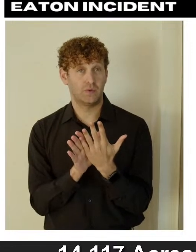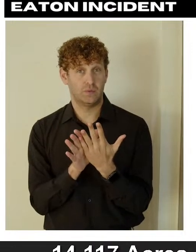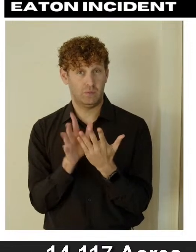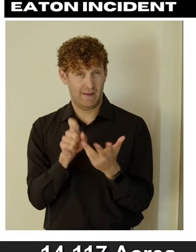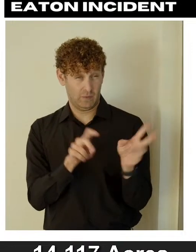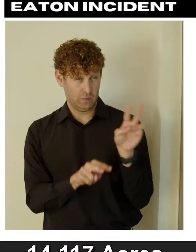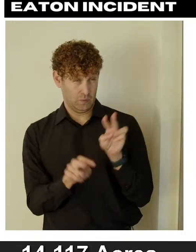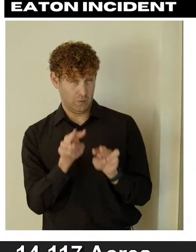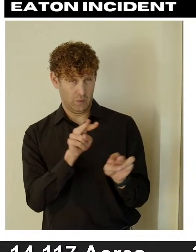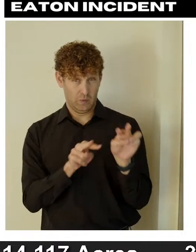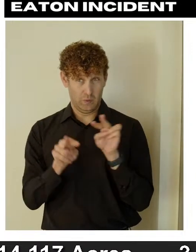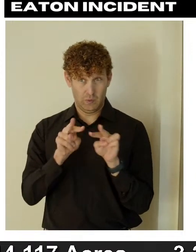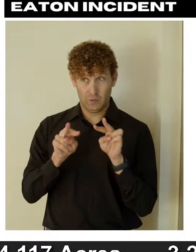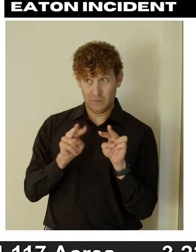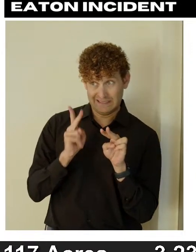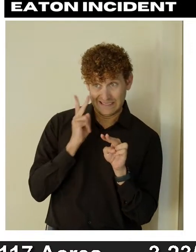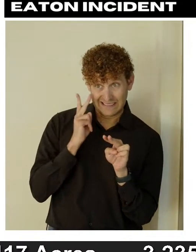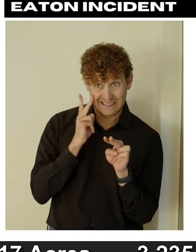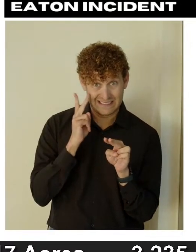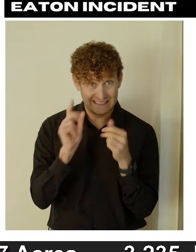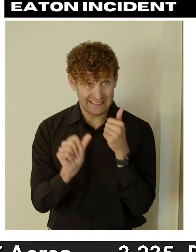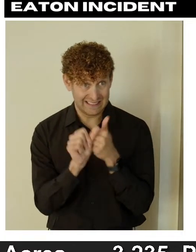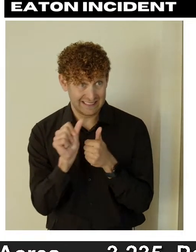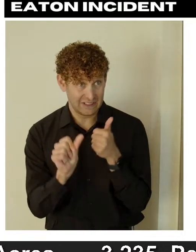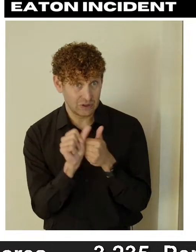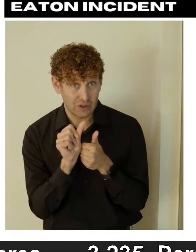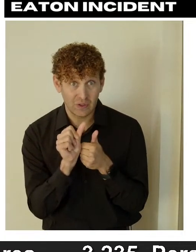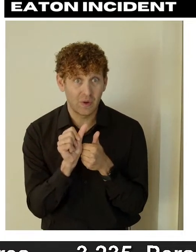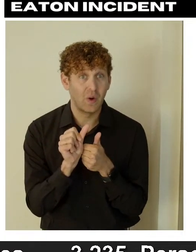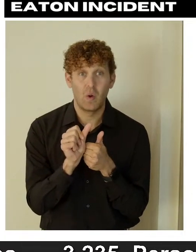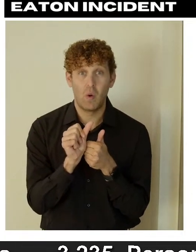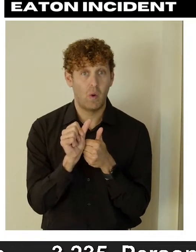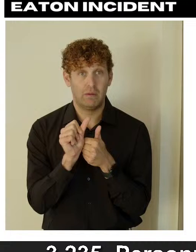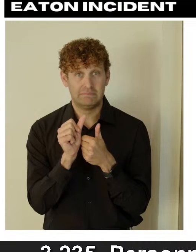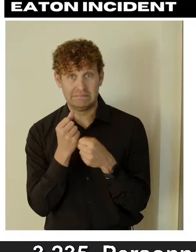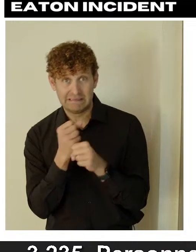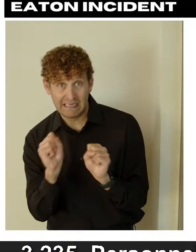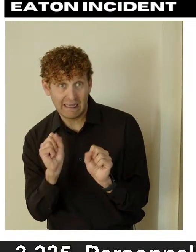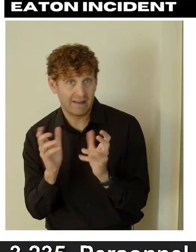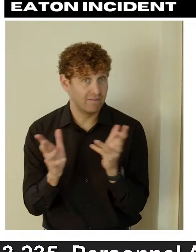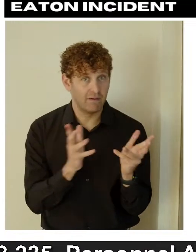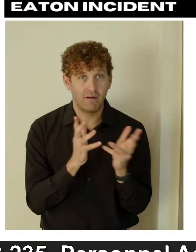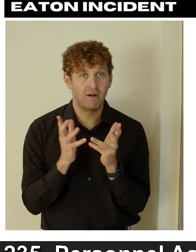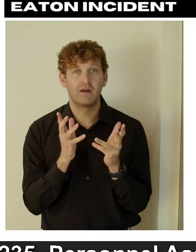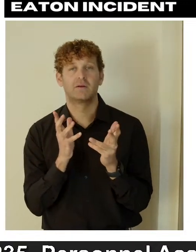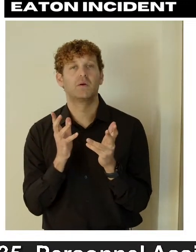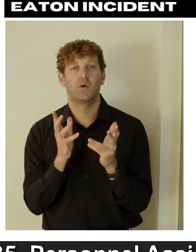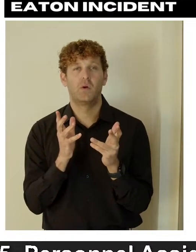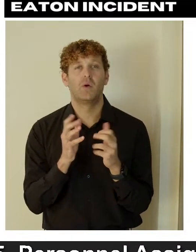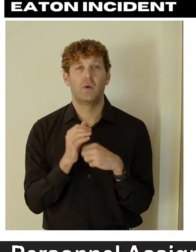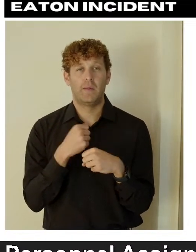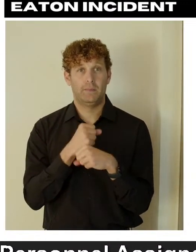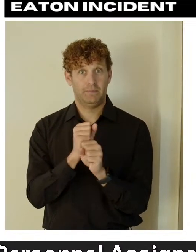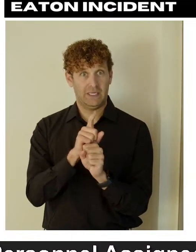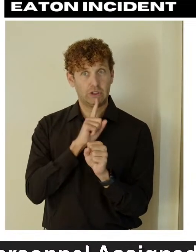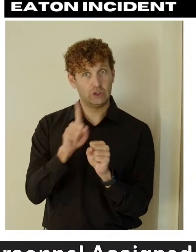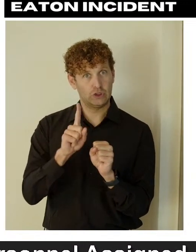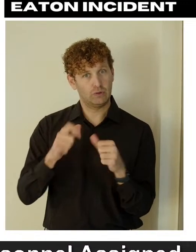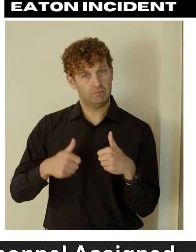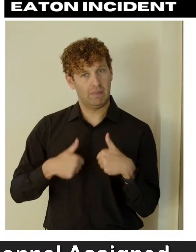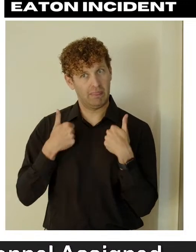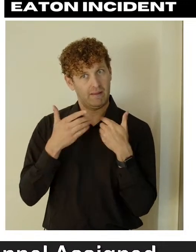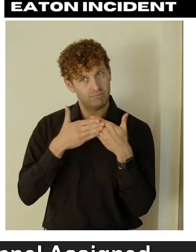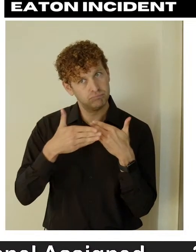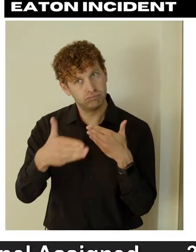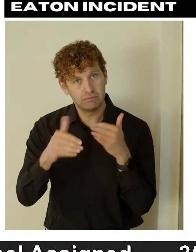hazards, making sure on a home that is still standing and is still somewhere that you're going to be able to live in the future, making sure that it's actually something that you can